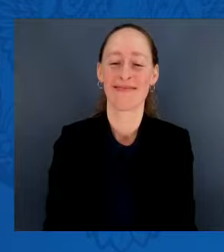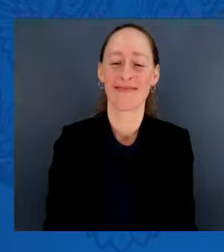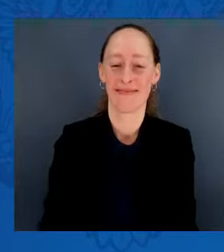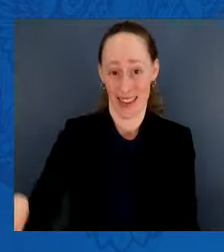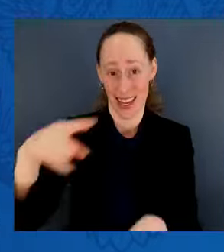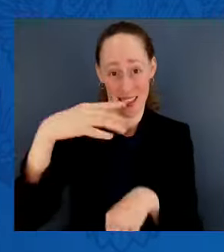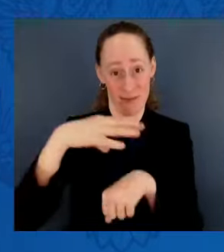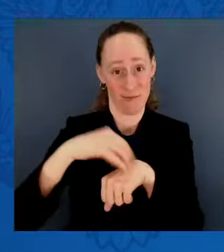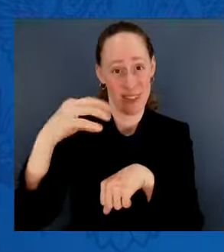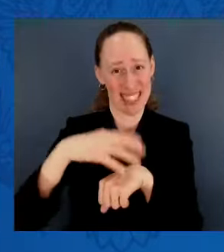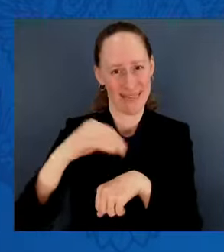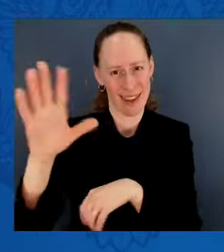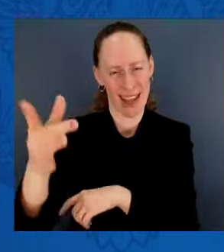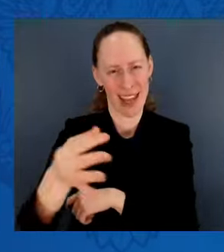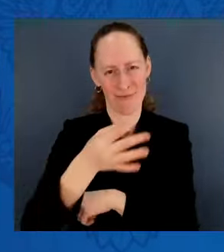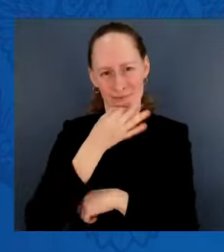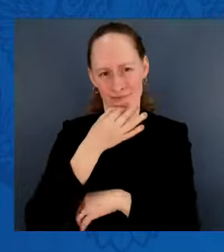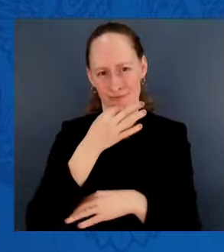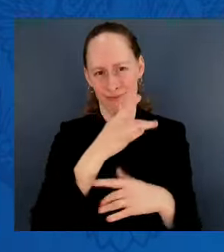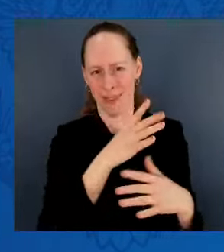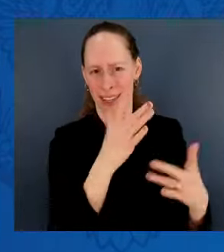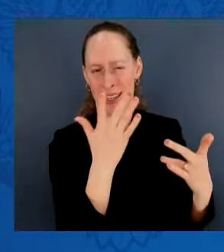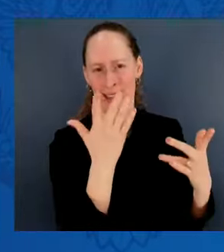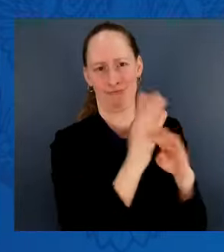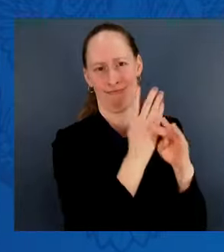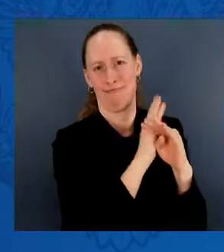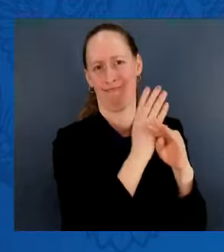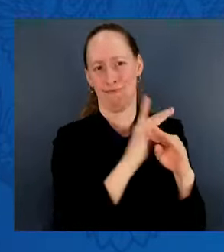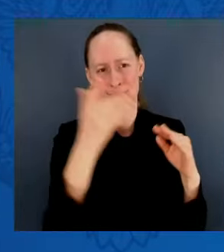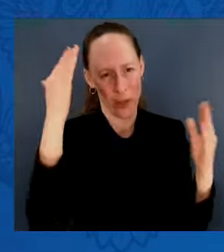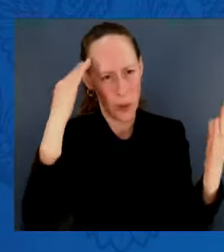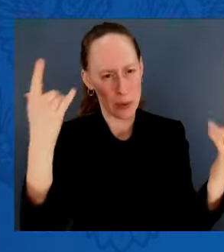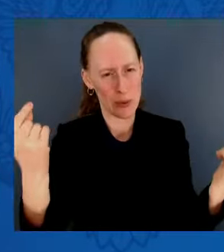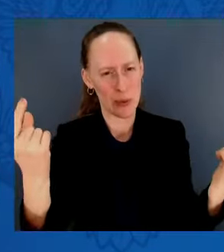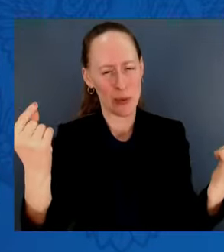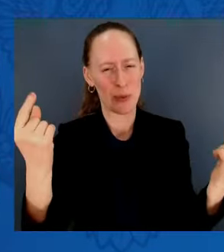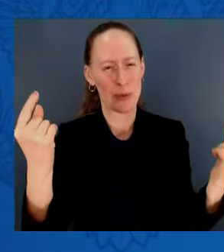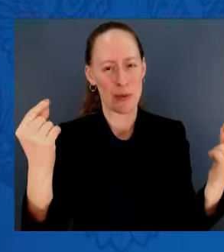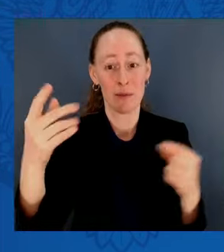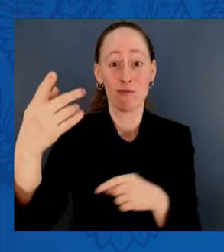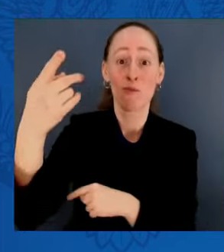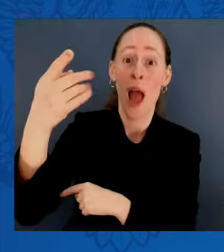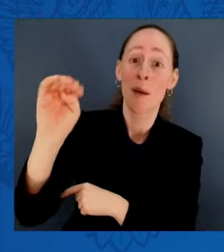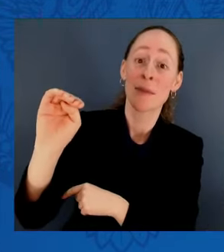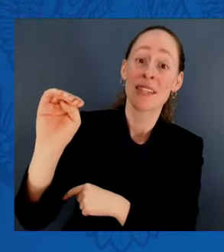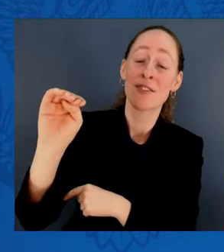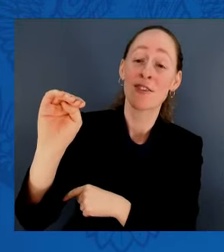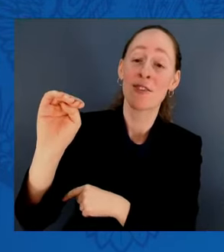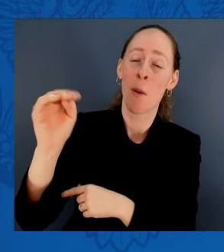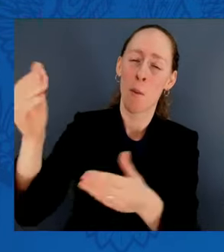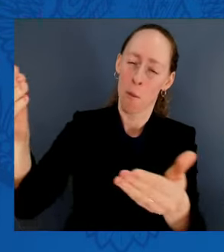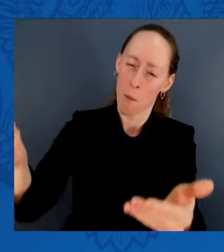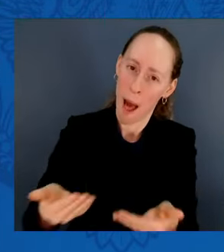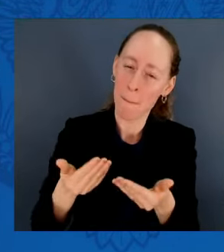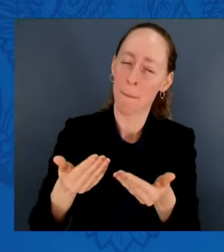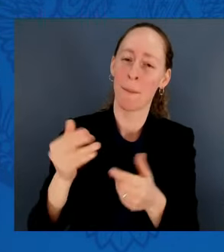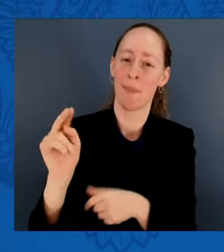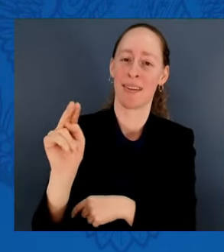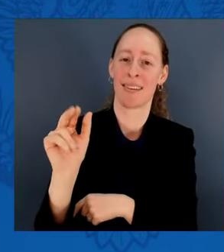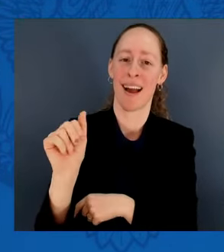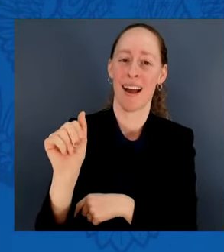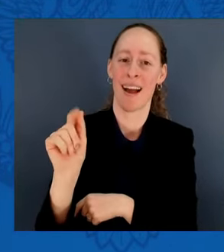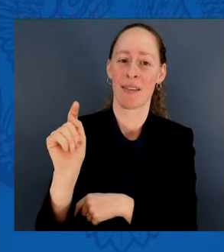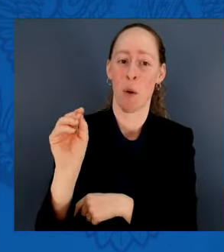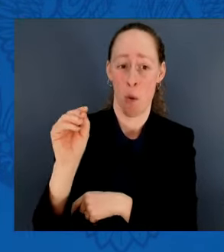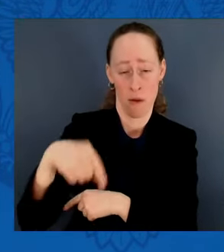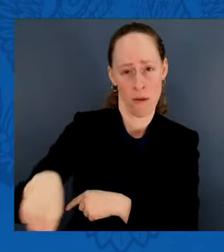Mr. Prime Minister, welcome to NATO, the strongest military alliance the world has ever seen. I say this to